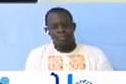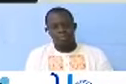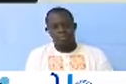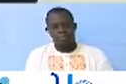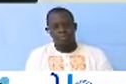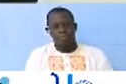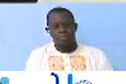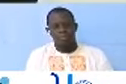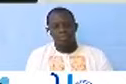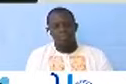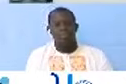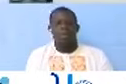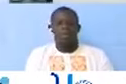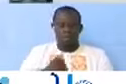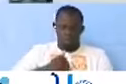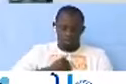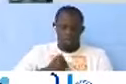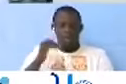we are